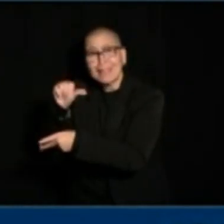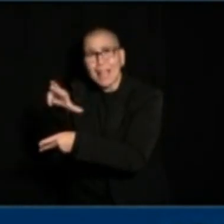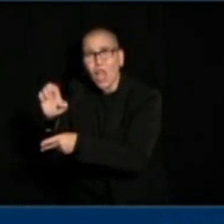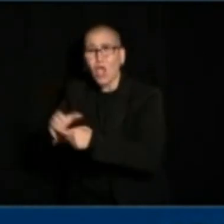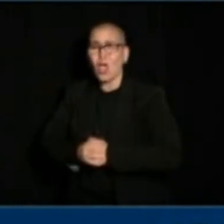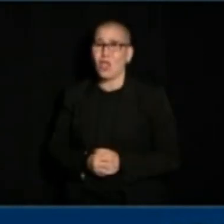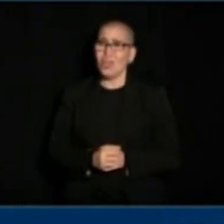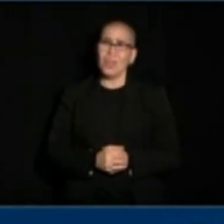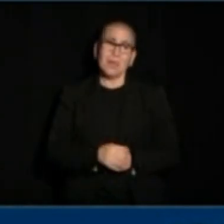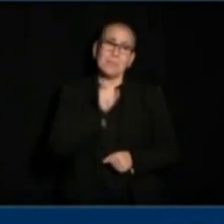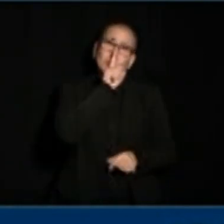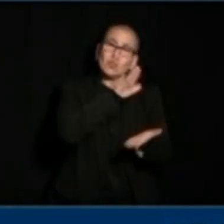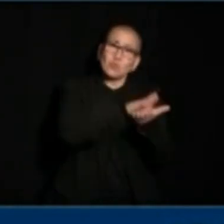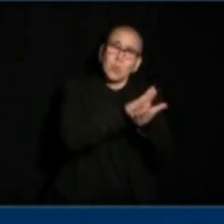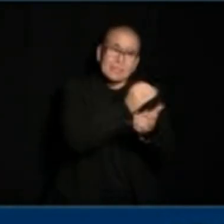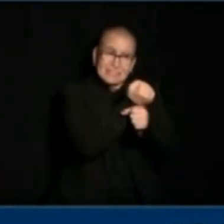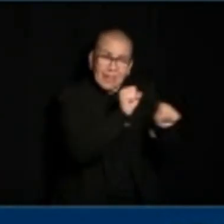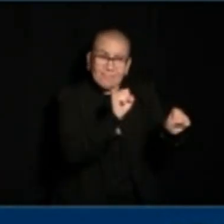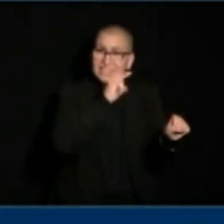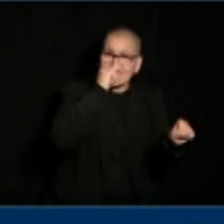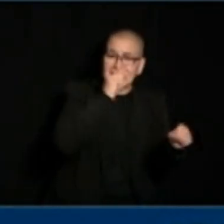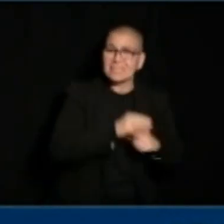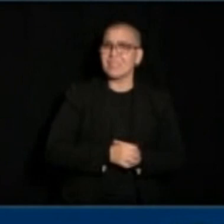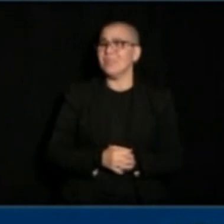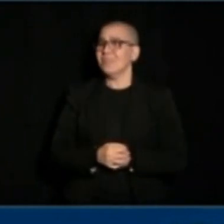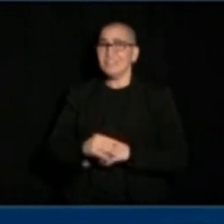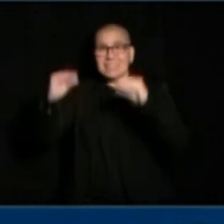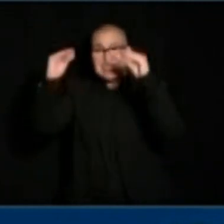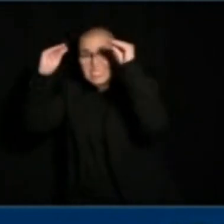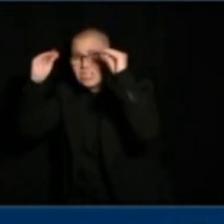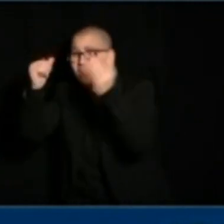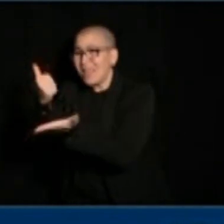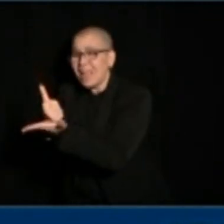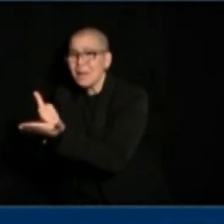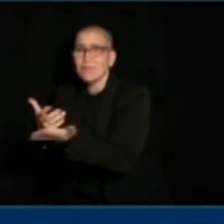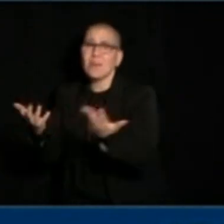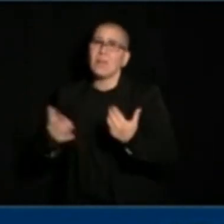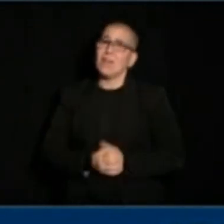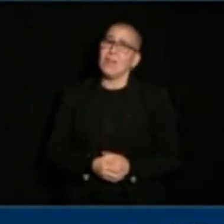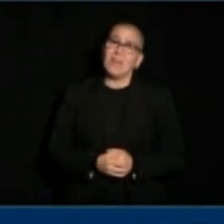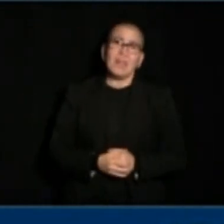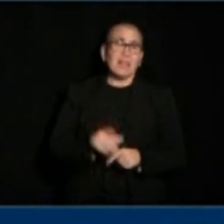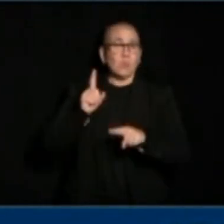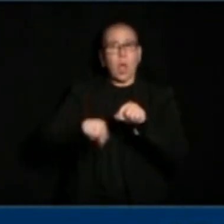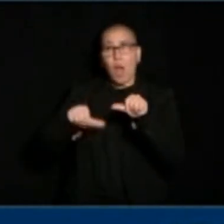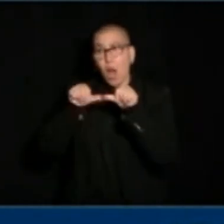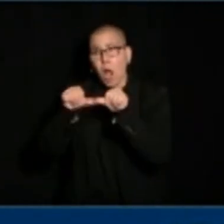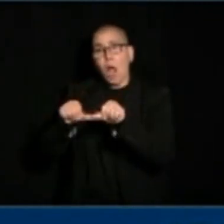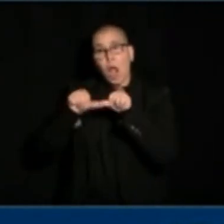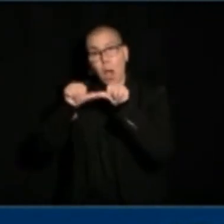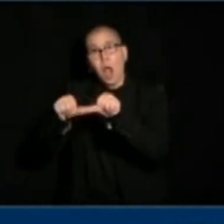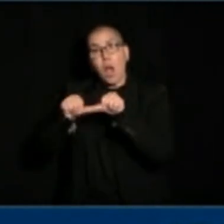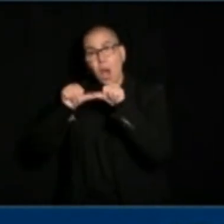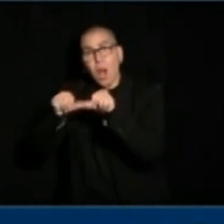be in-person learning, those schools no longer can stay open because the teachers are getting it in the community,